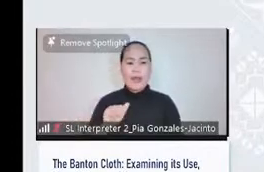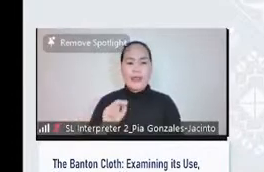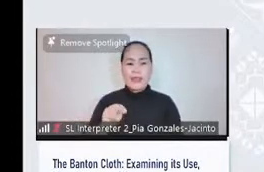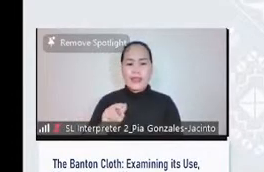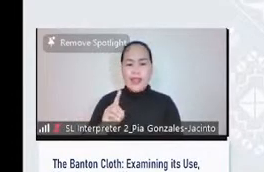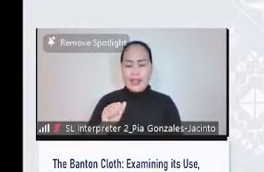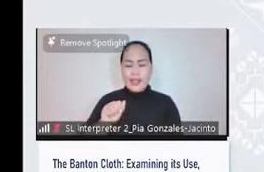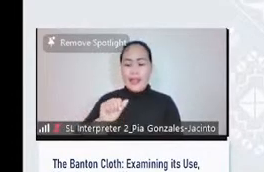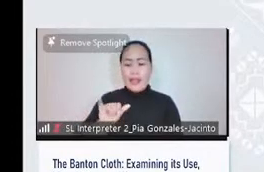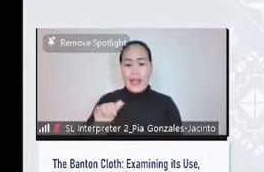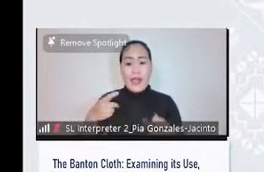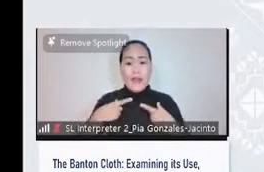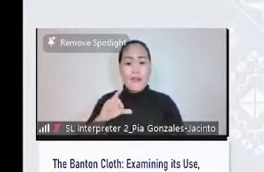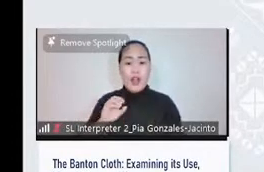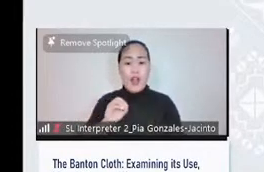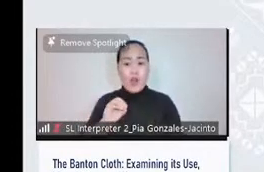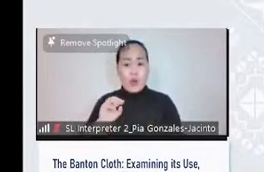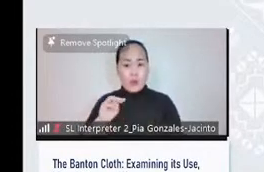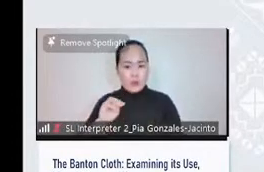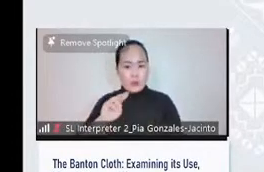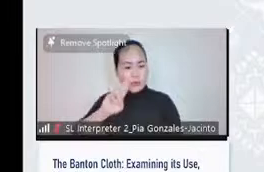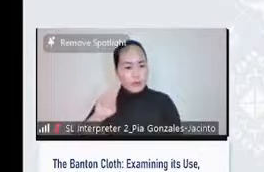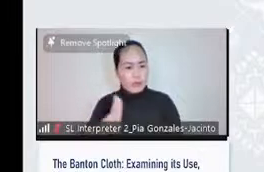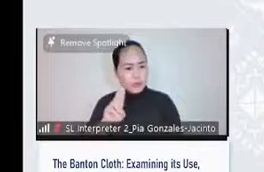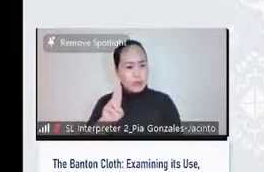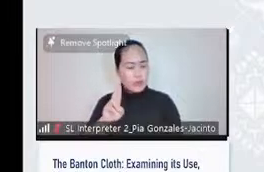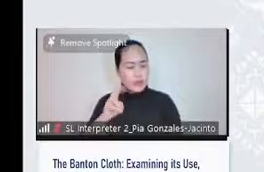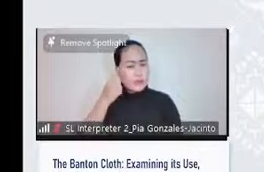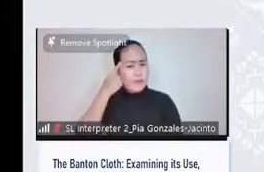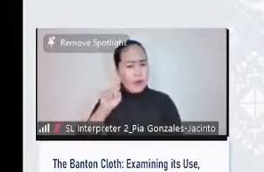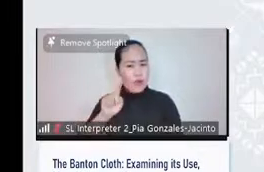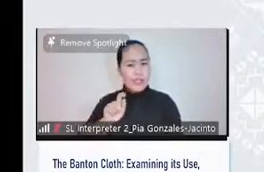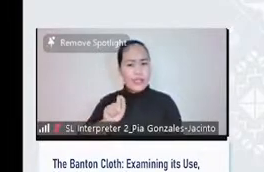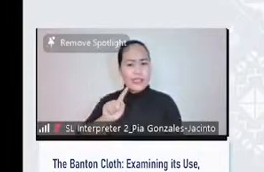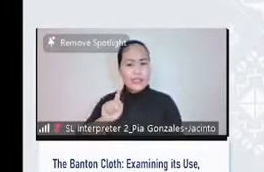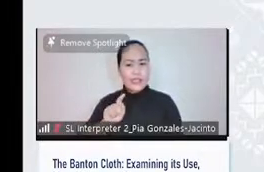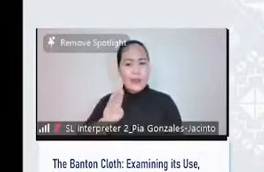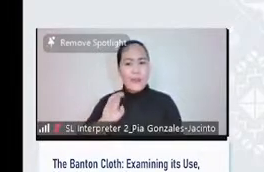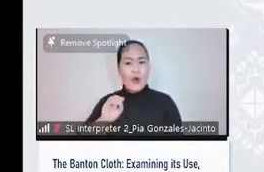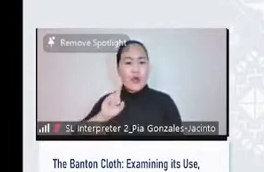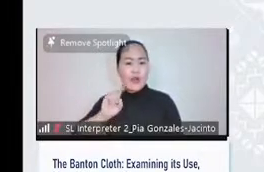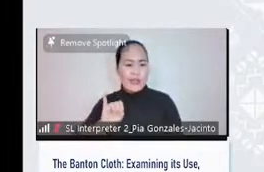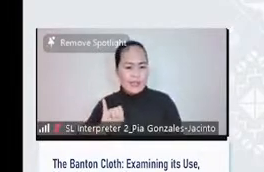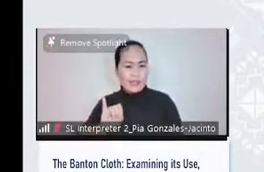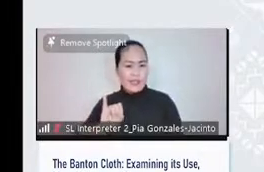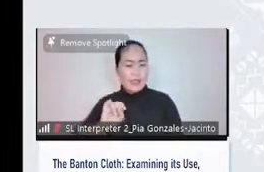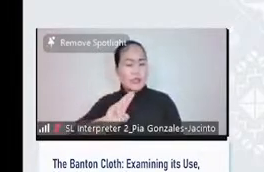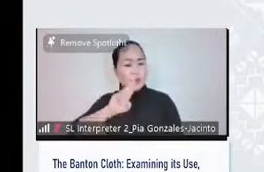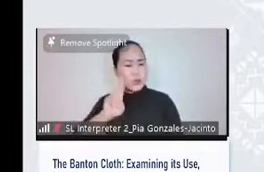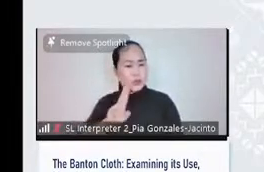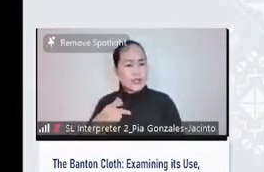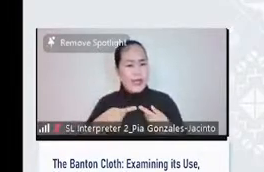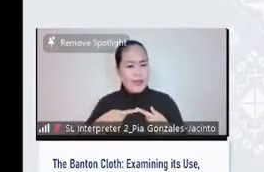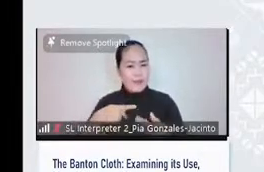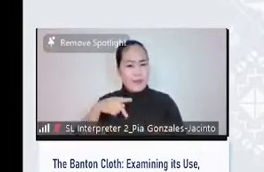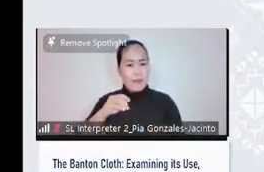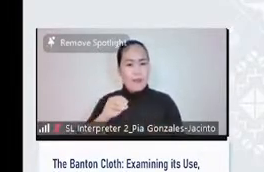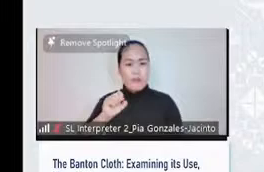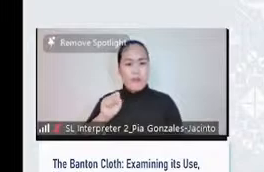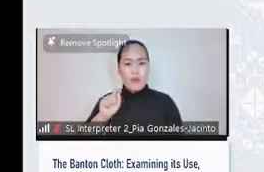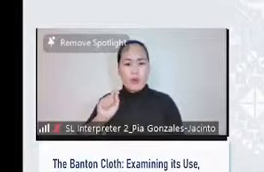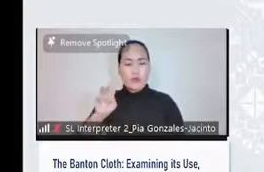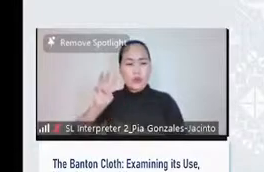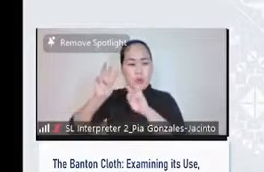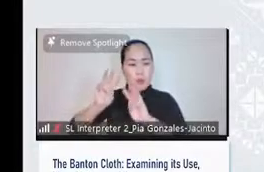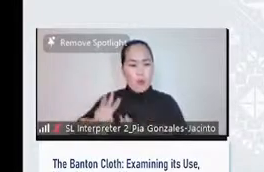attached. For the Tiboli, one end is attached to a post or a wall, and the strap is attached to the lower back of the